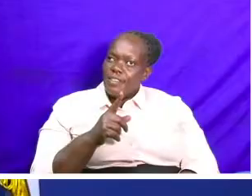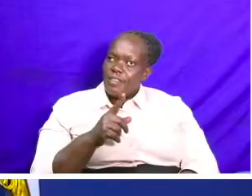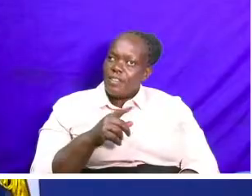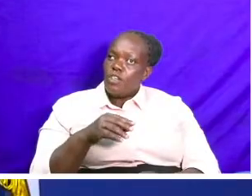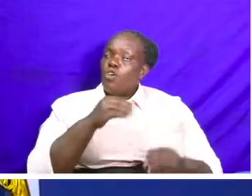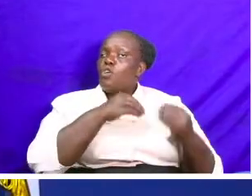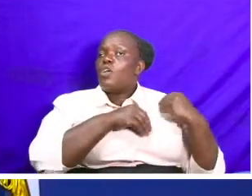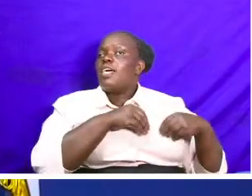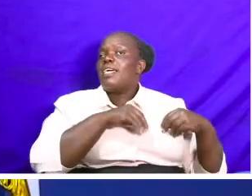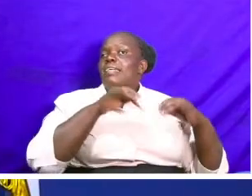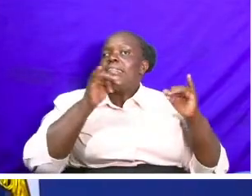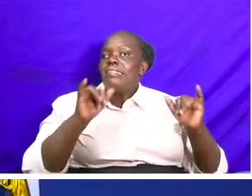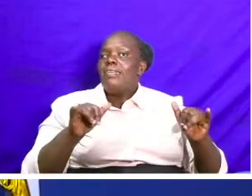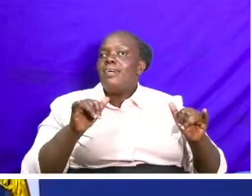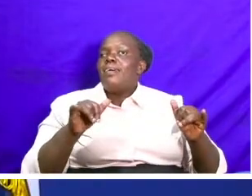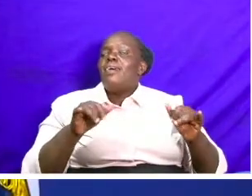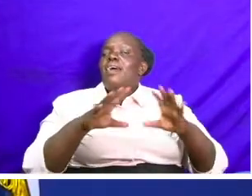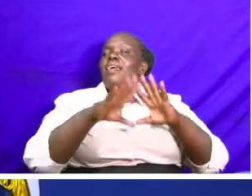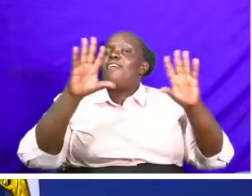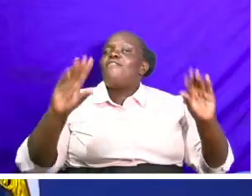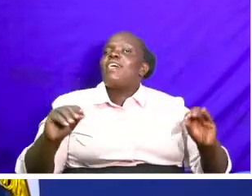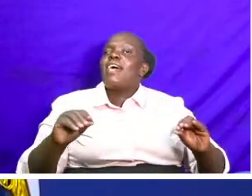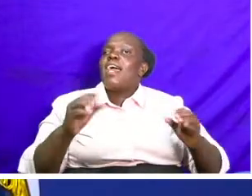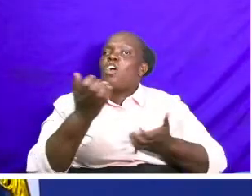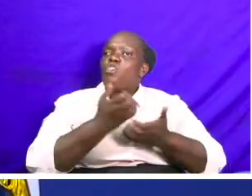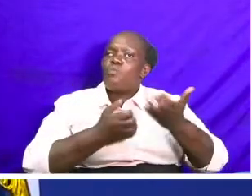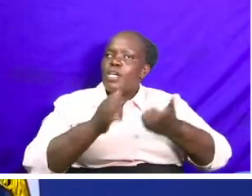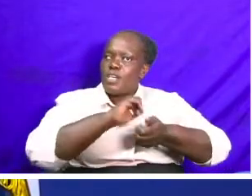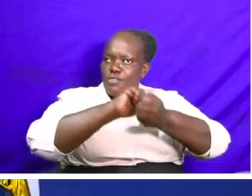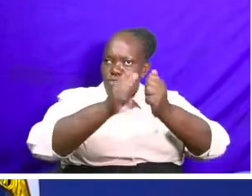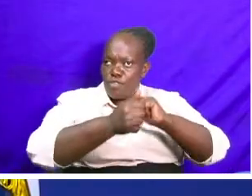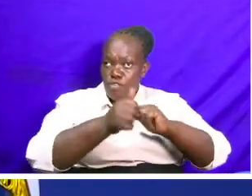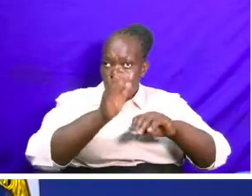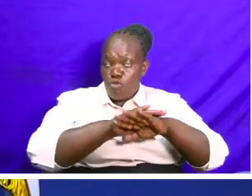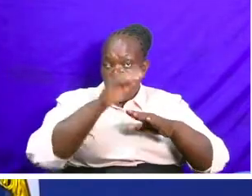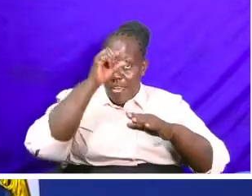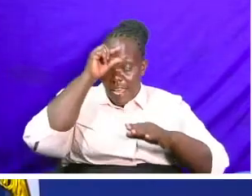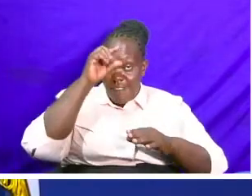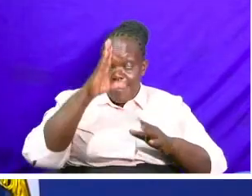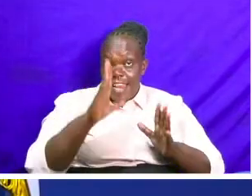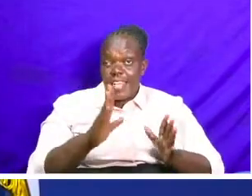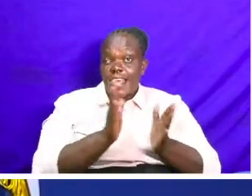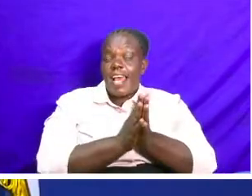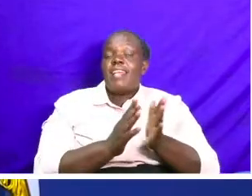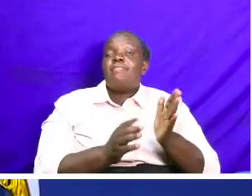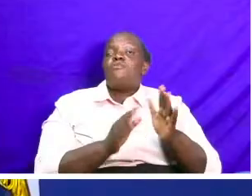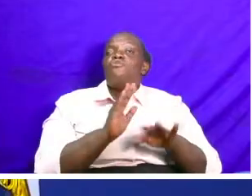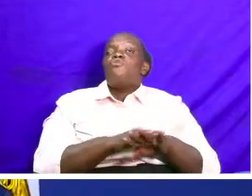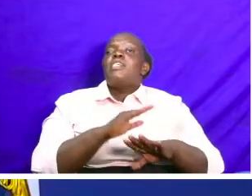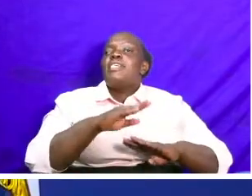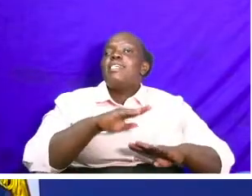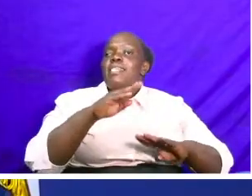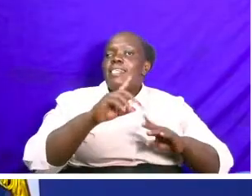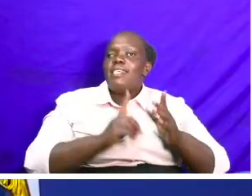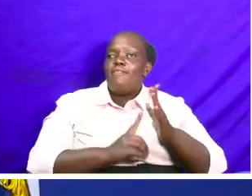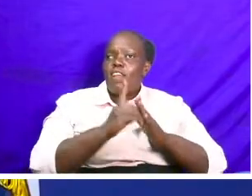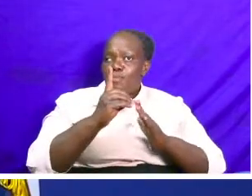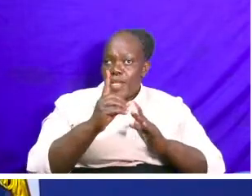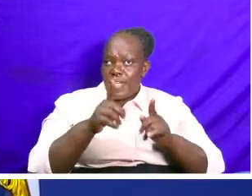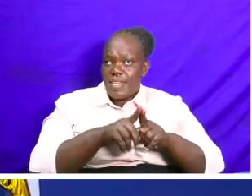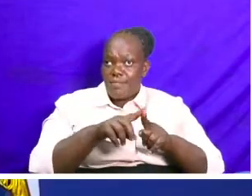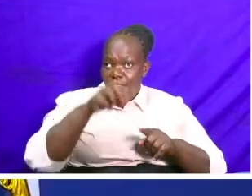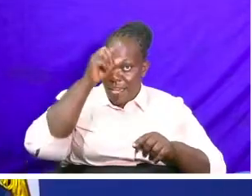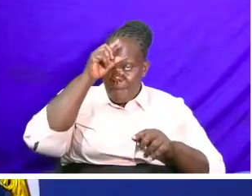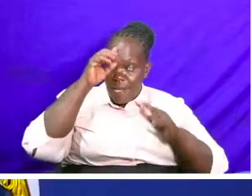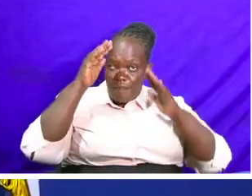Corruption remains a major barrier in Africa's economic transformation, good governance, and sustainable development. The government reaffirms